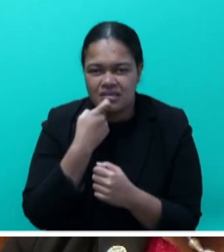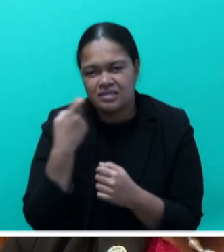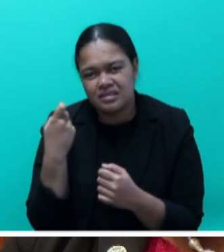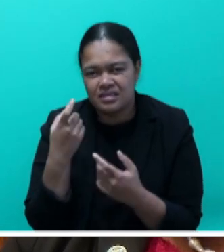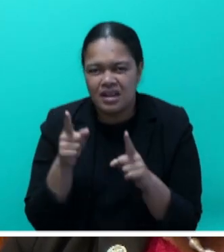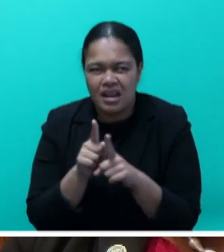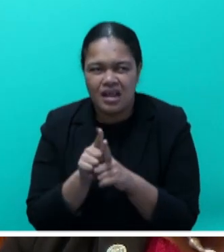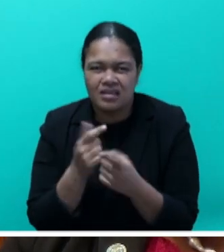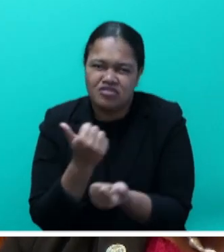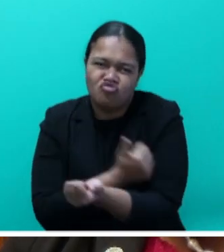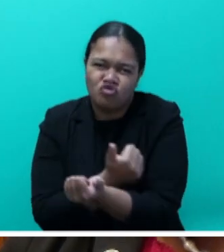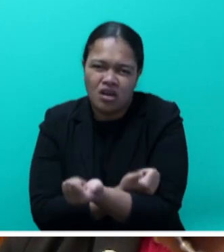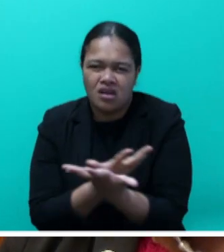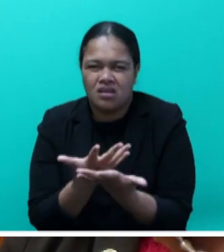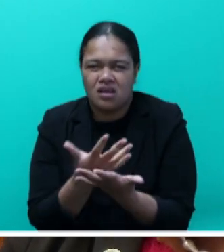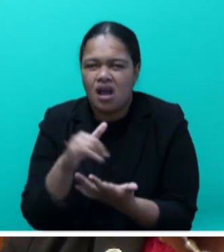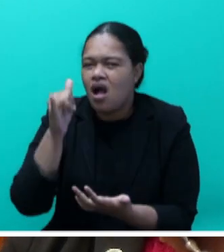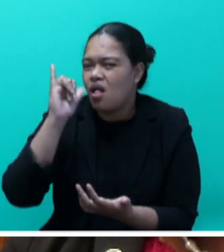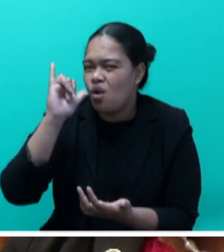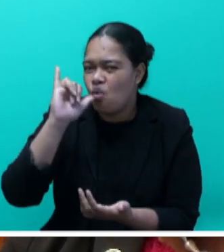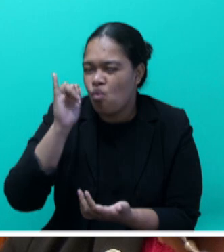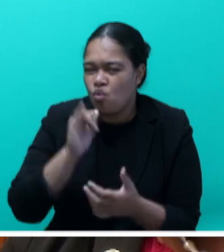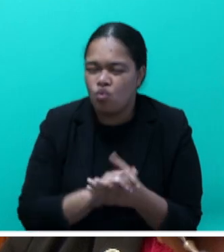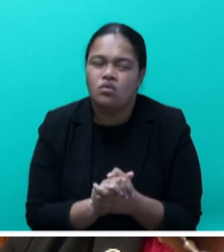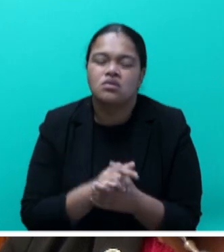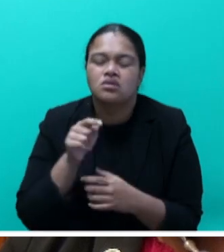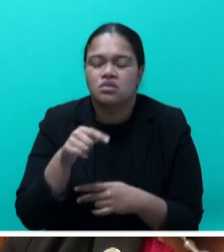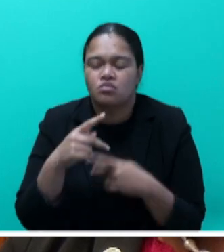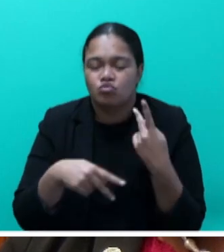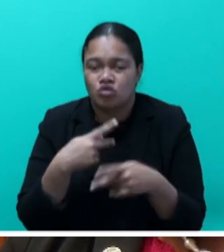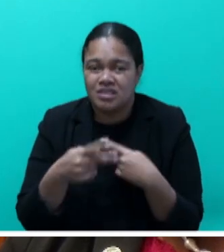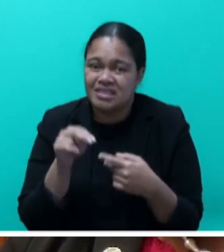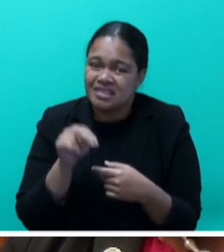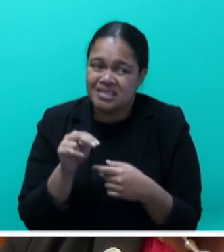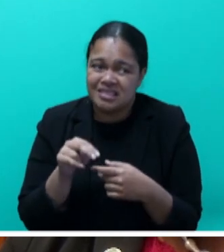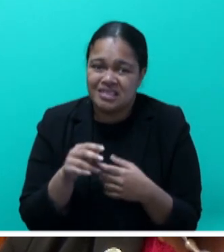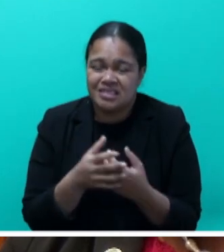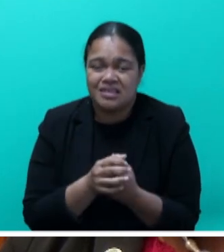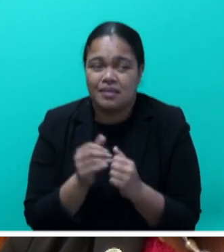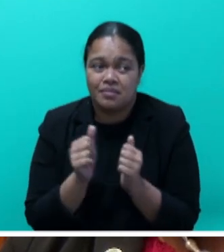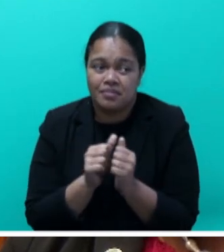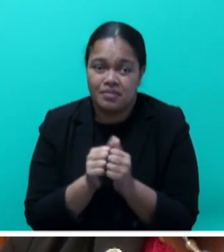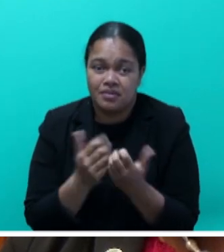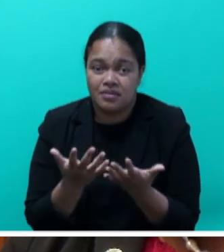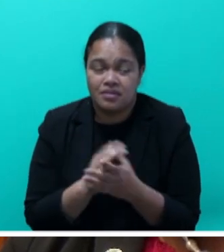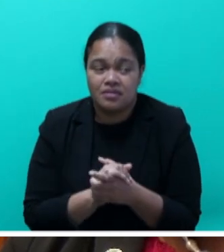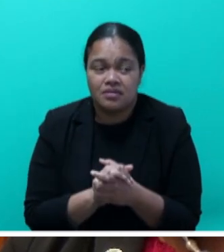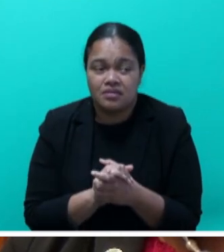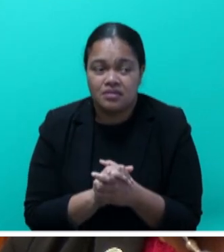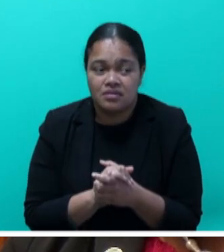substances, including drugs and alcohol. This process requires multi-pronged pharmacological